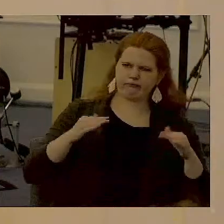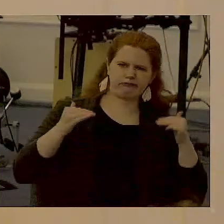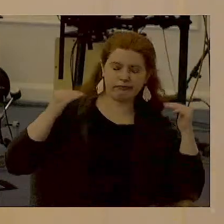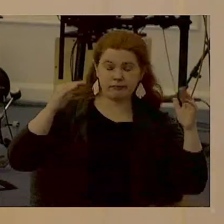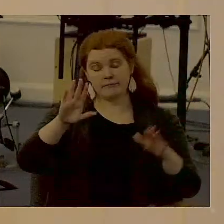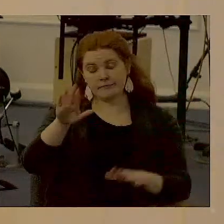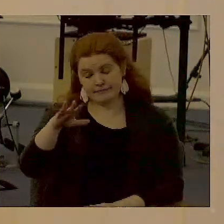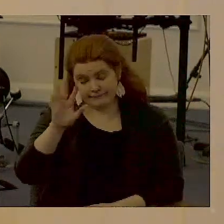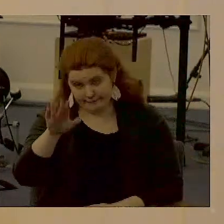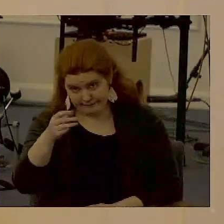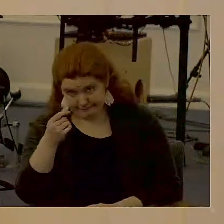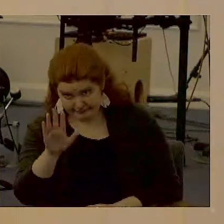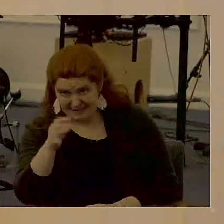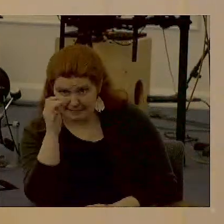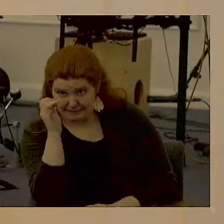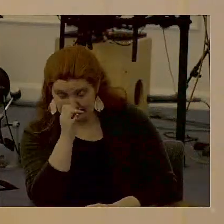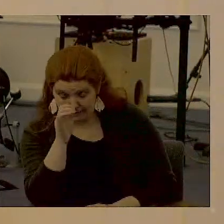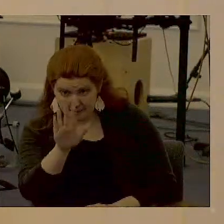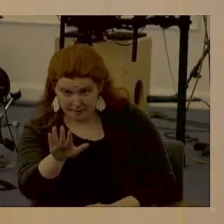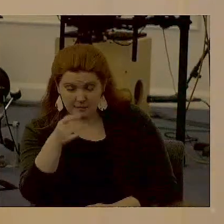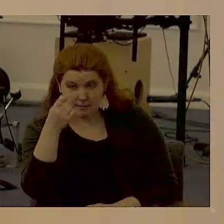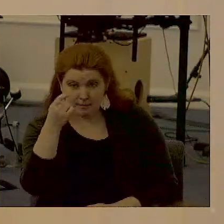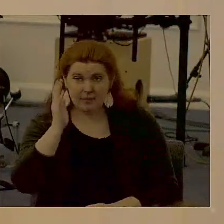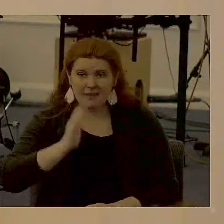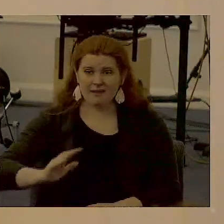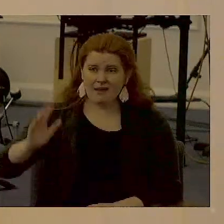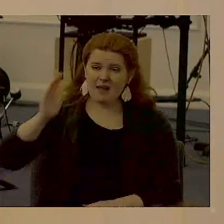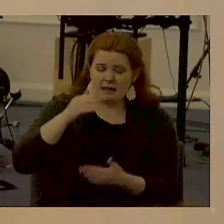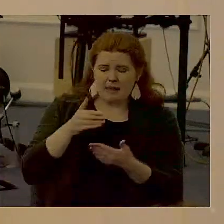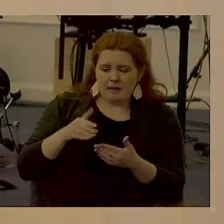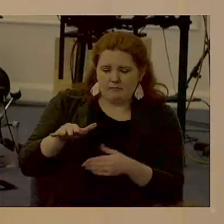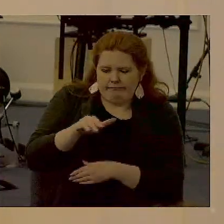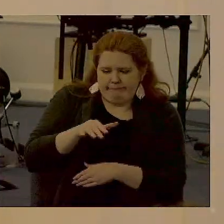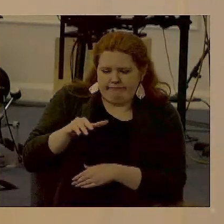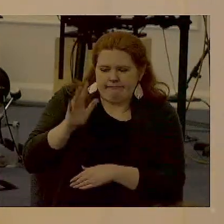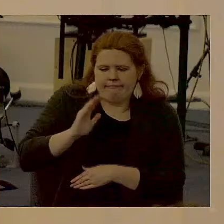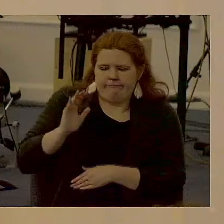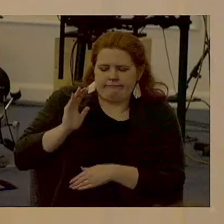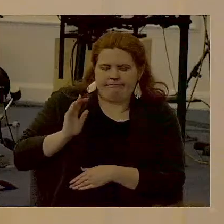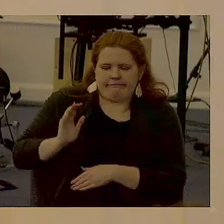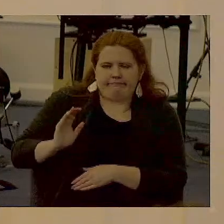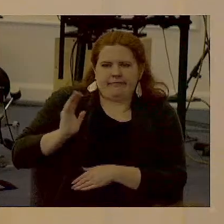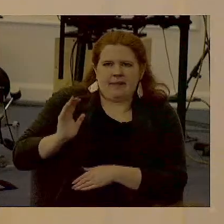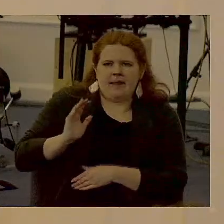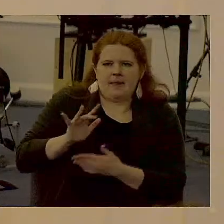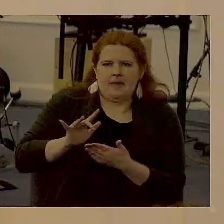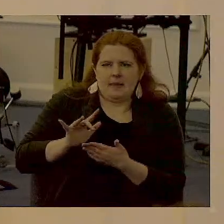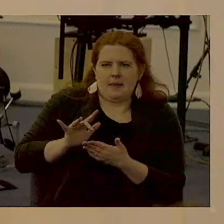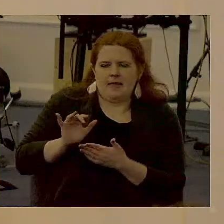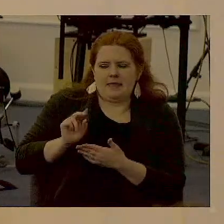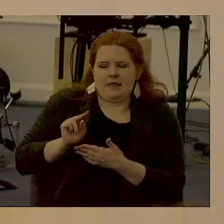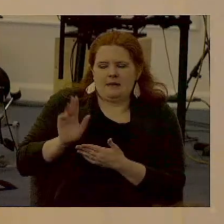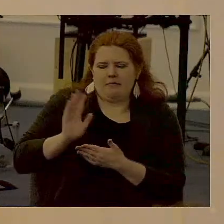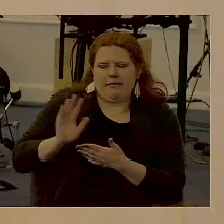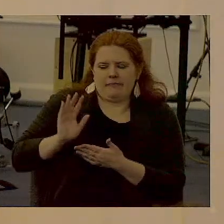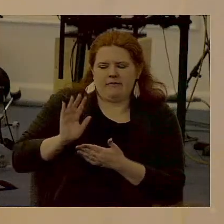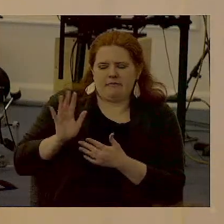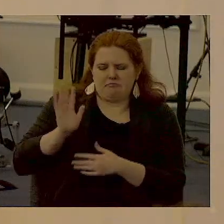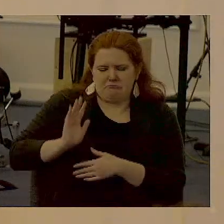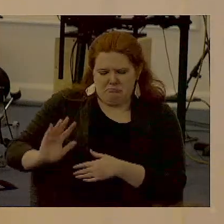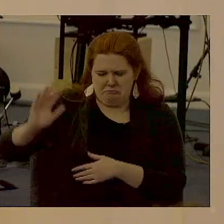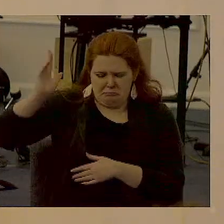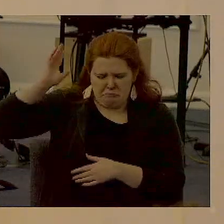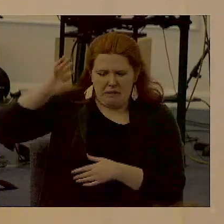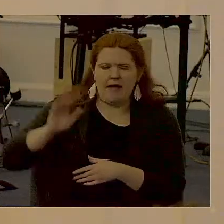silly. In the ancient Near East, camels played a similar